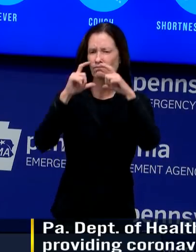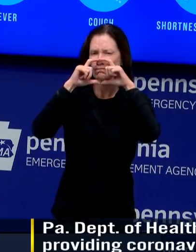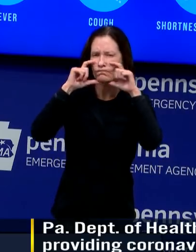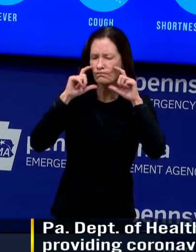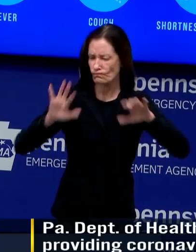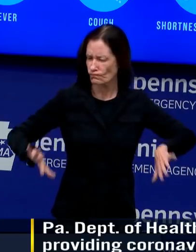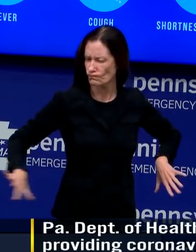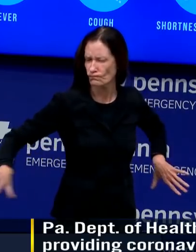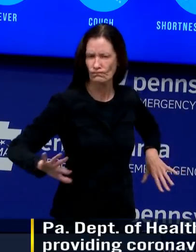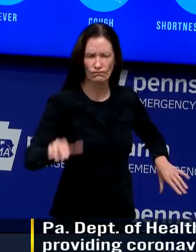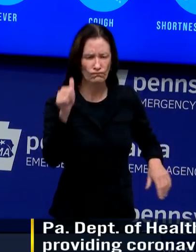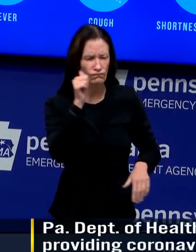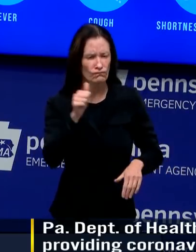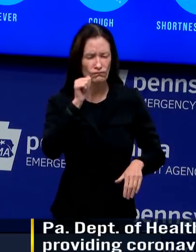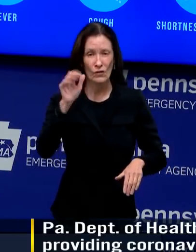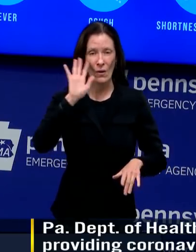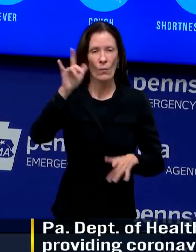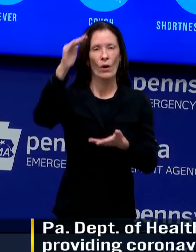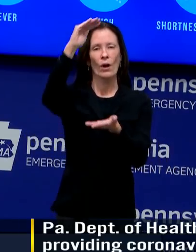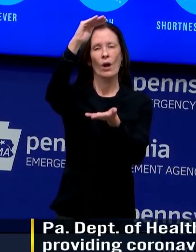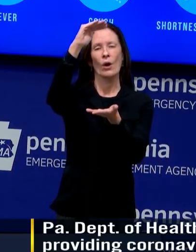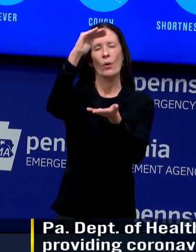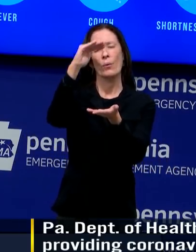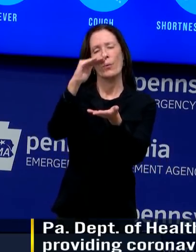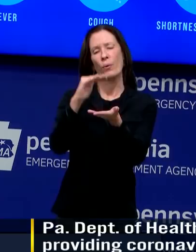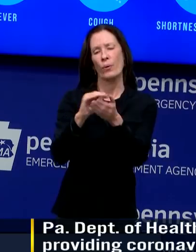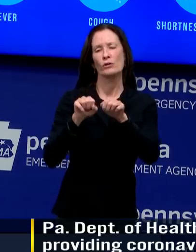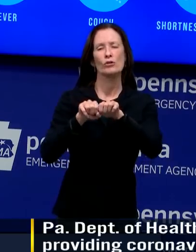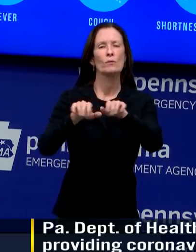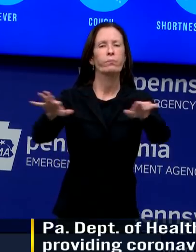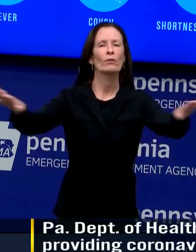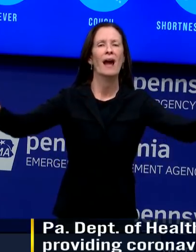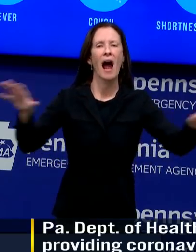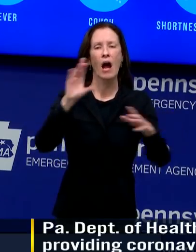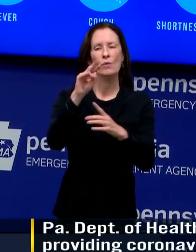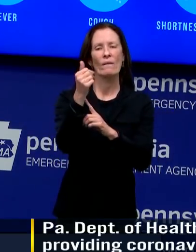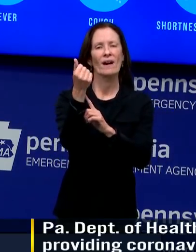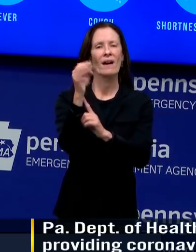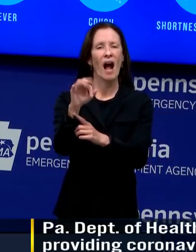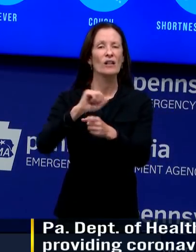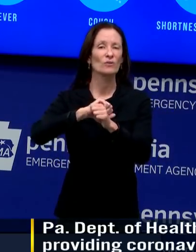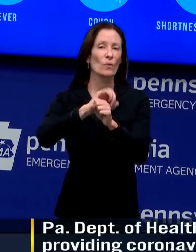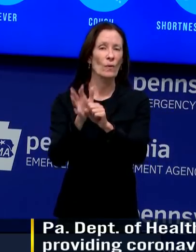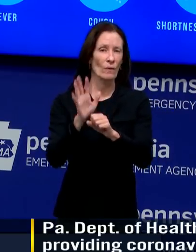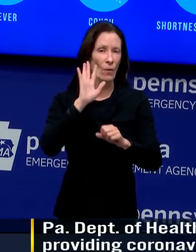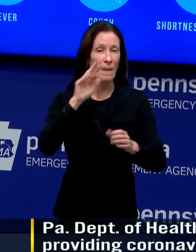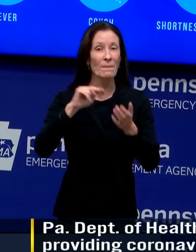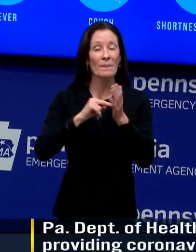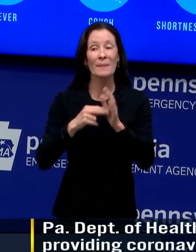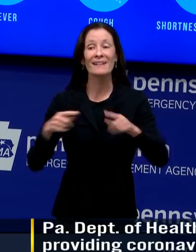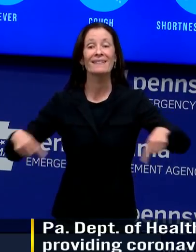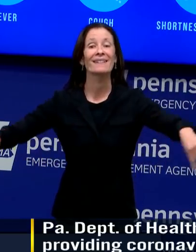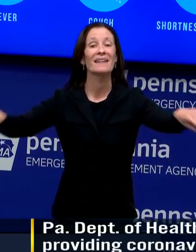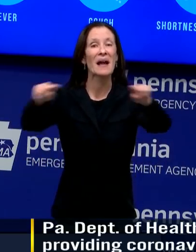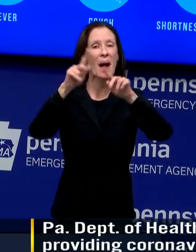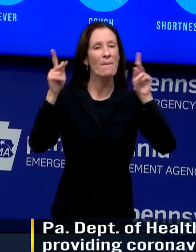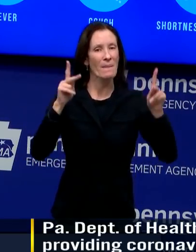COVID-19, and give hope to our families and our communities that we will recover